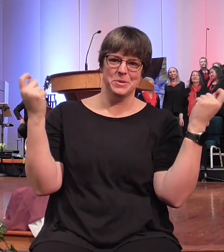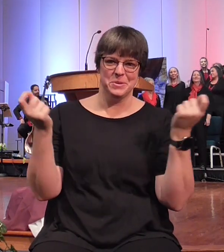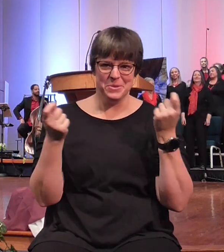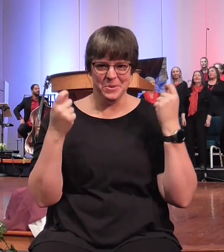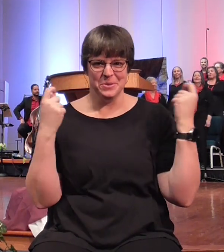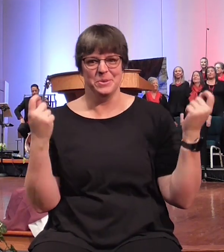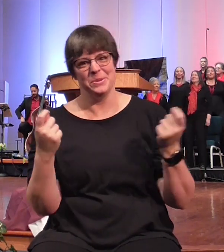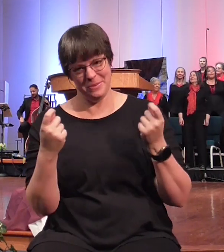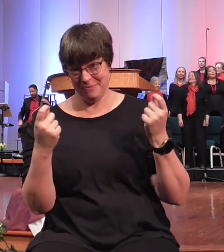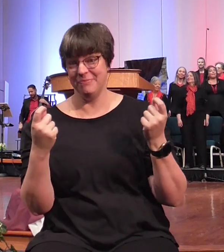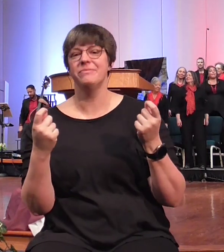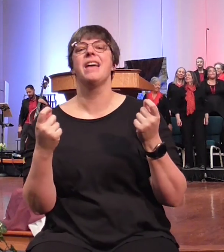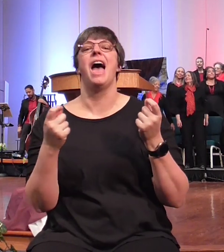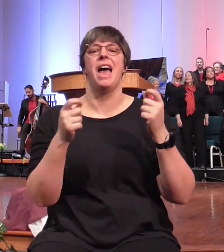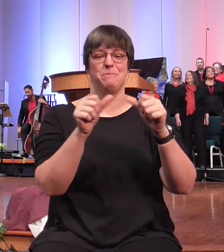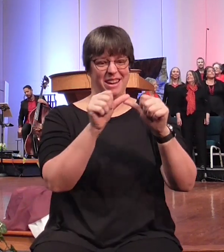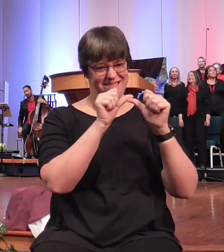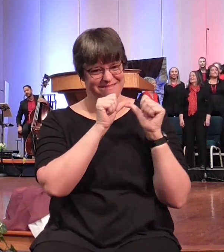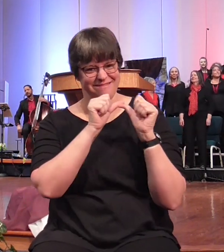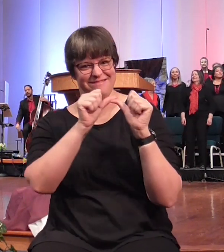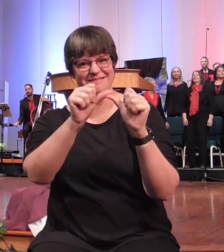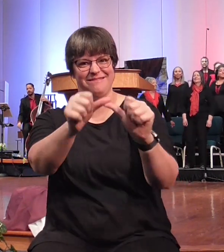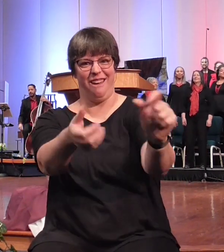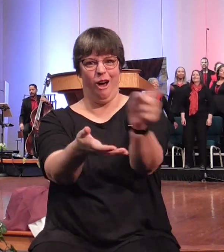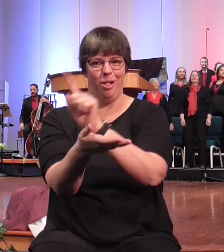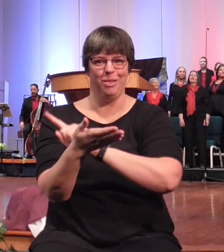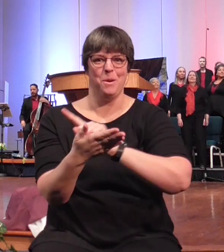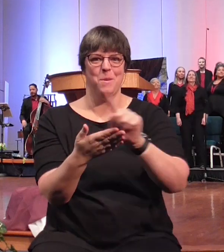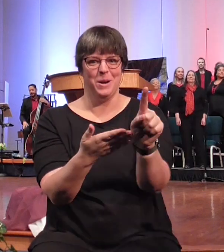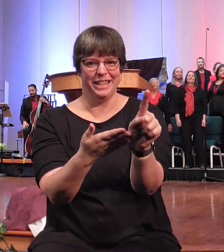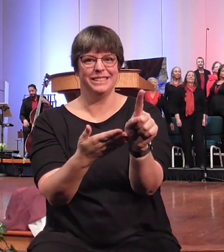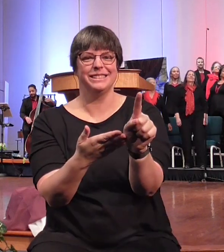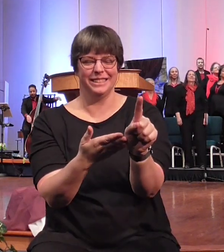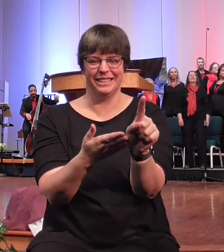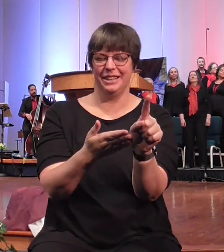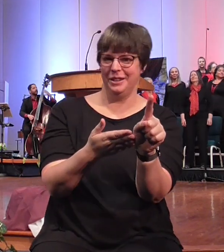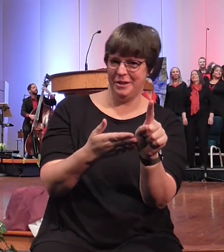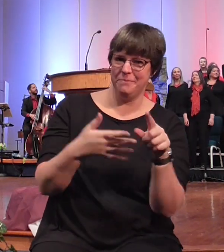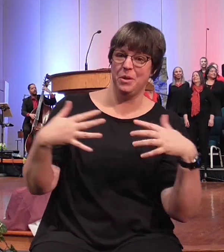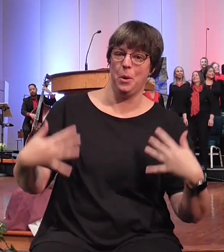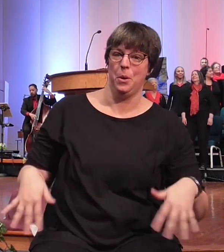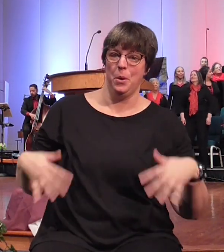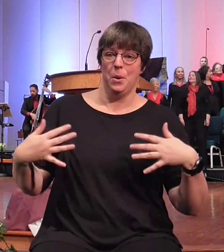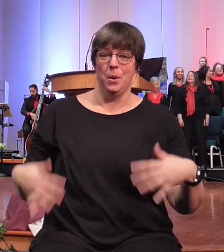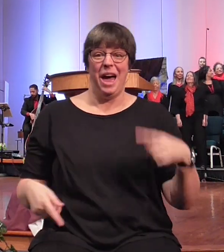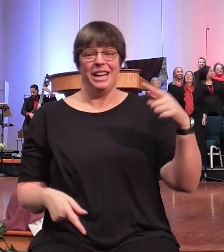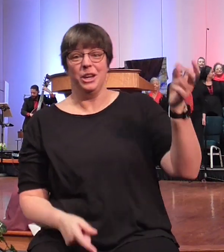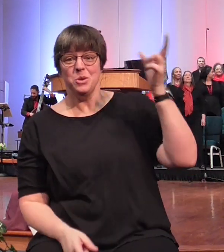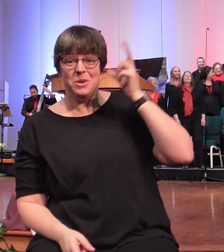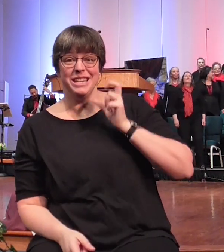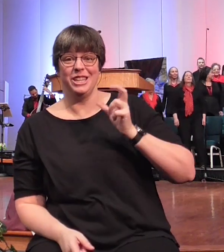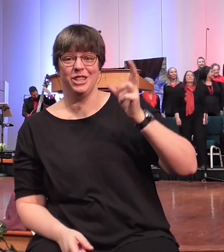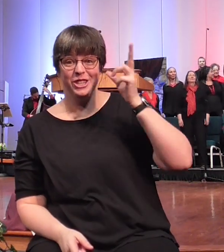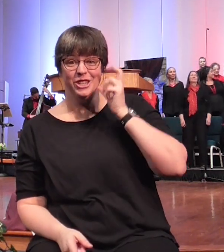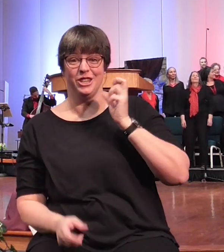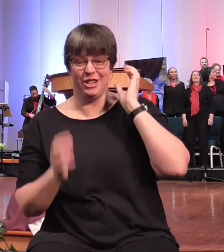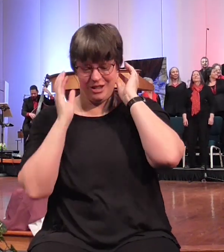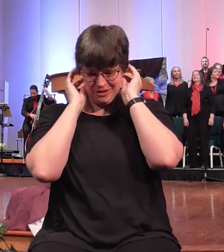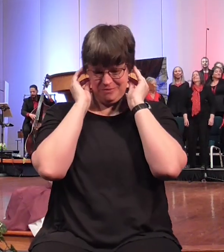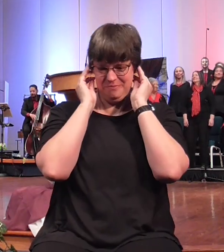hallelujah, and it's lasting all week long. Oh, can you hear